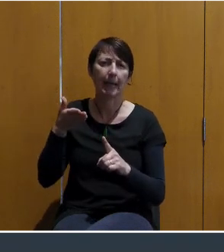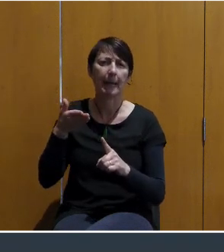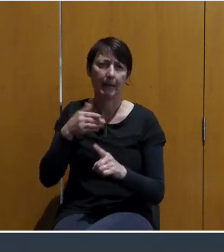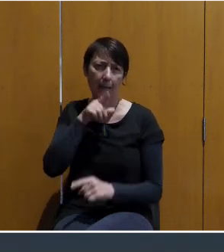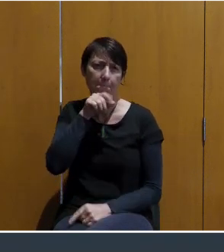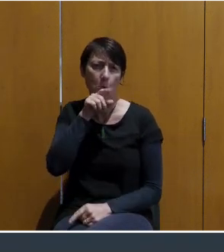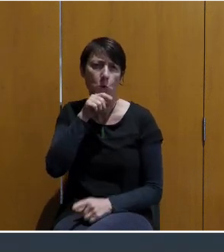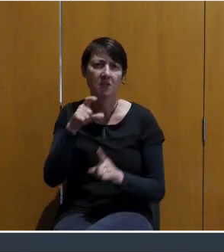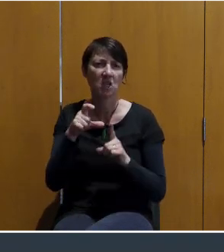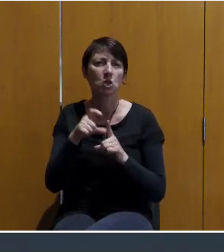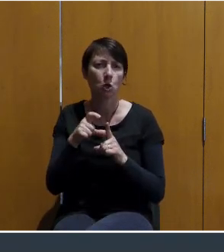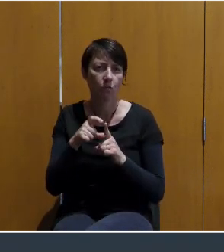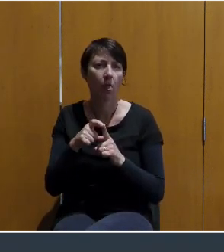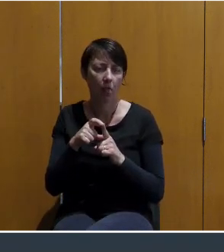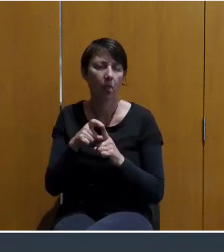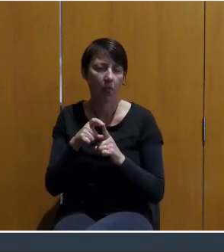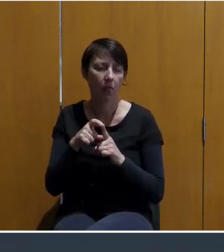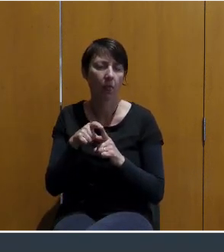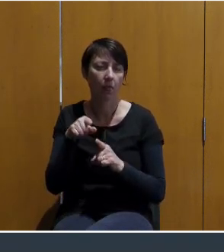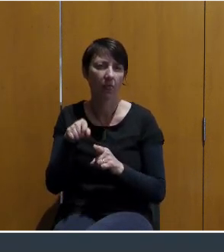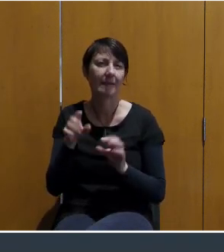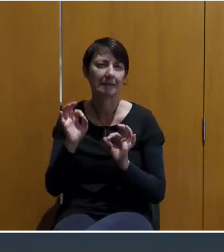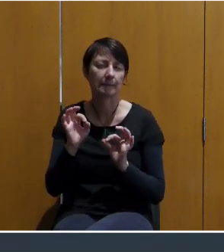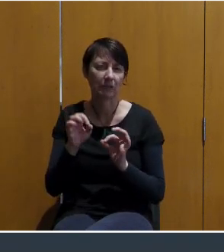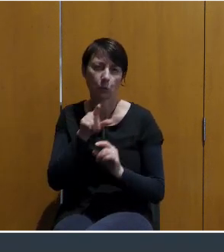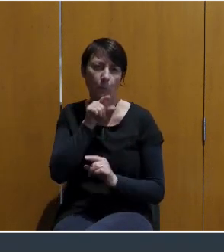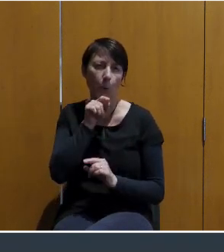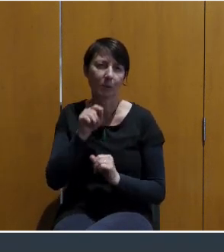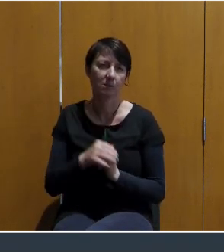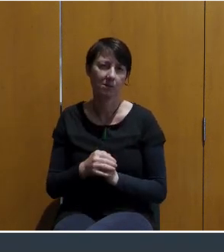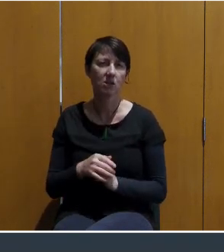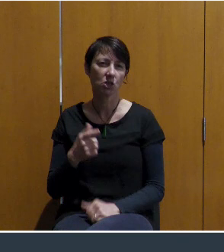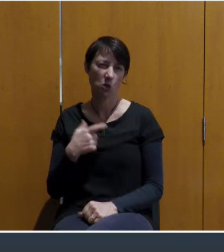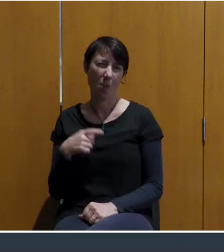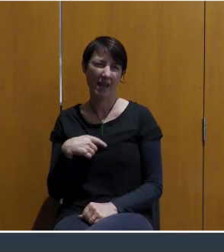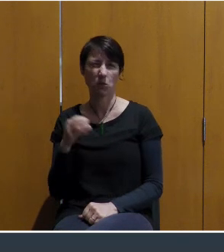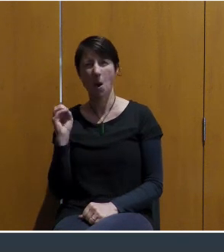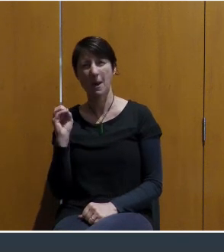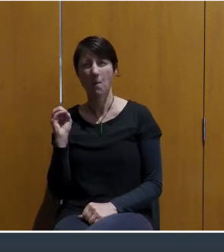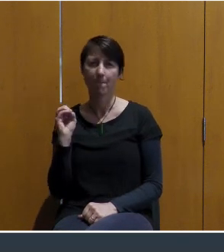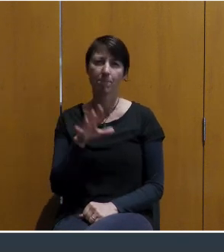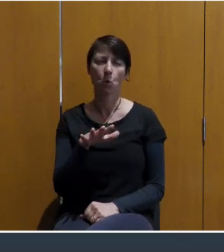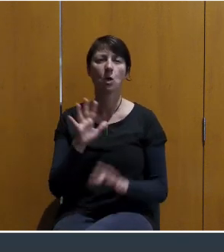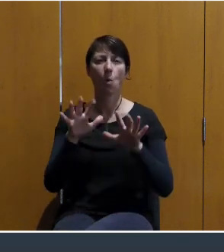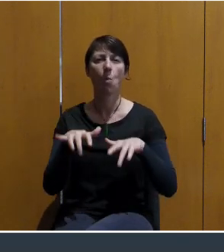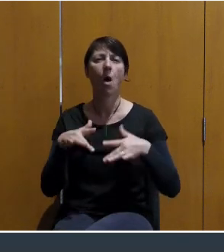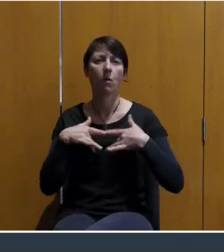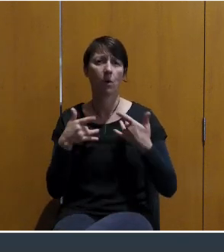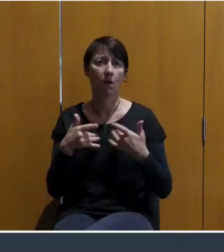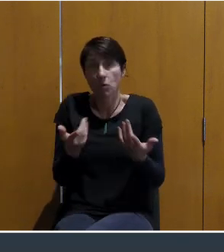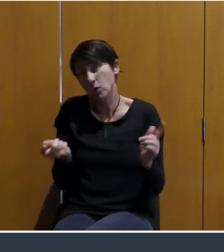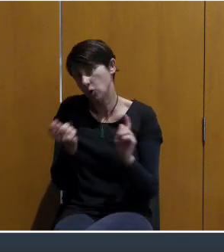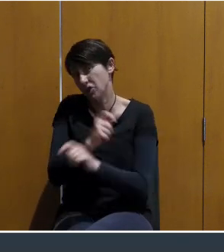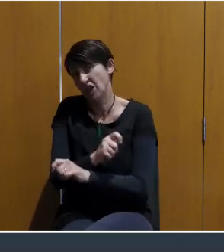today. So that's the rationale for including wildlife, so just native birds, or you can change it to native